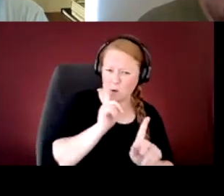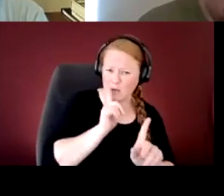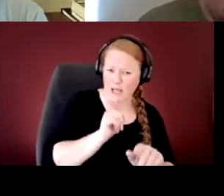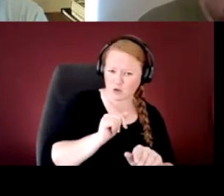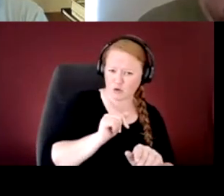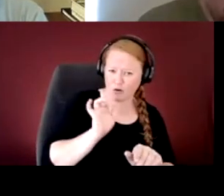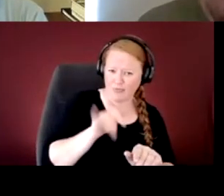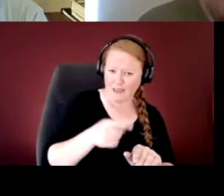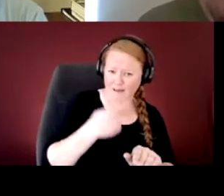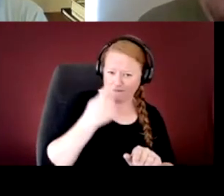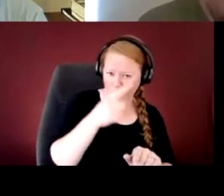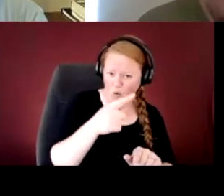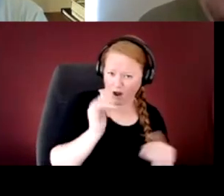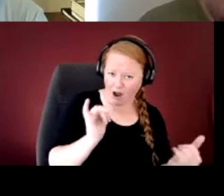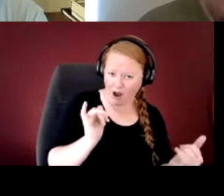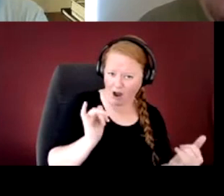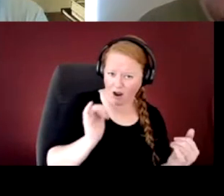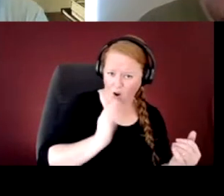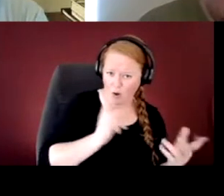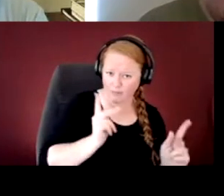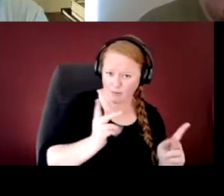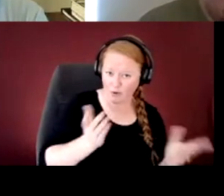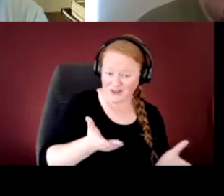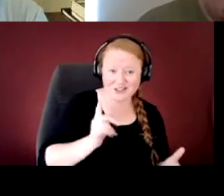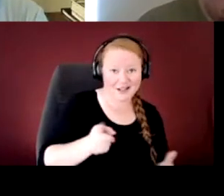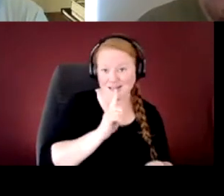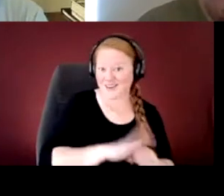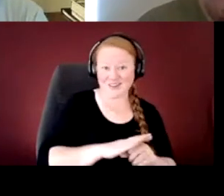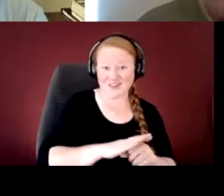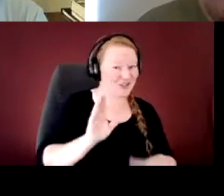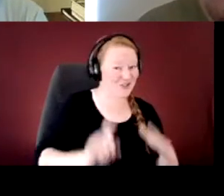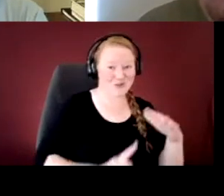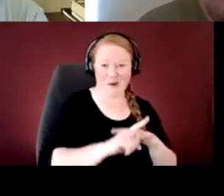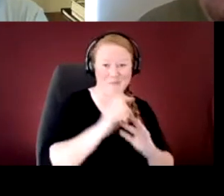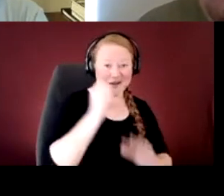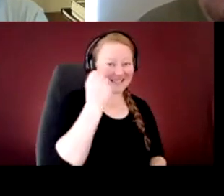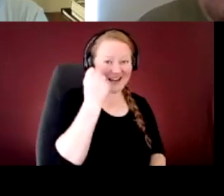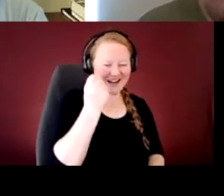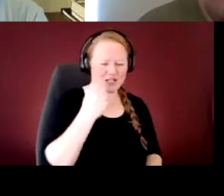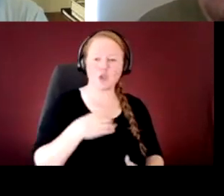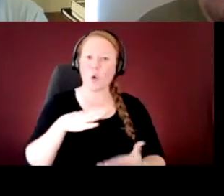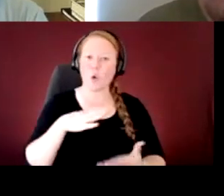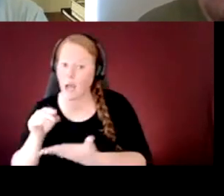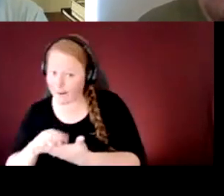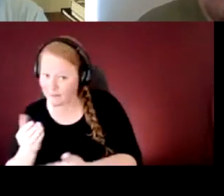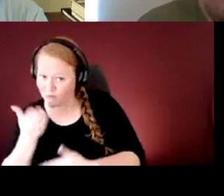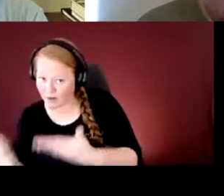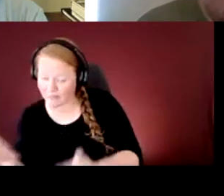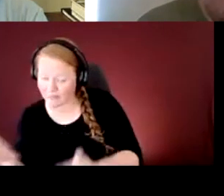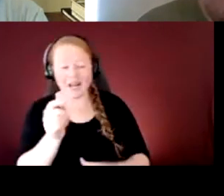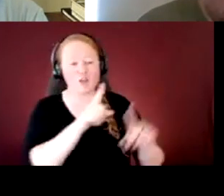attendees today who are so dedicated to show up on a Saturday? So copy of the recommendations and the